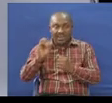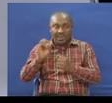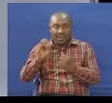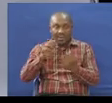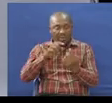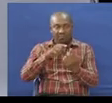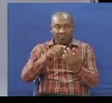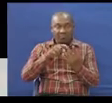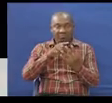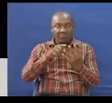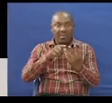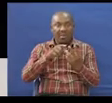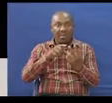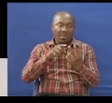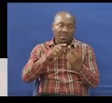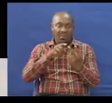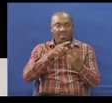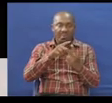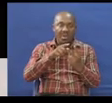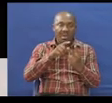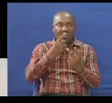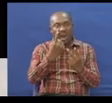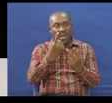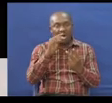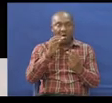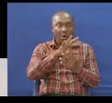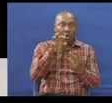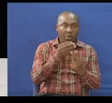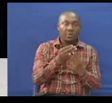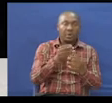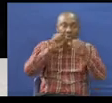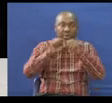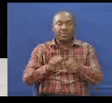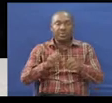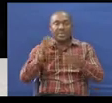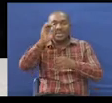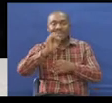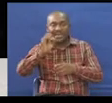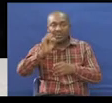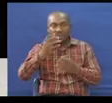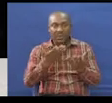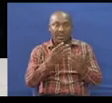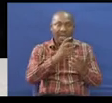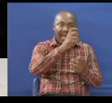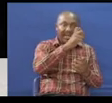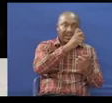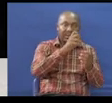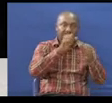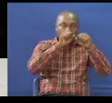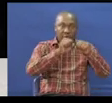0, one of them or all of them should be 0. So either